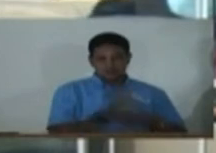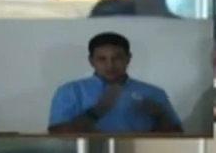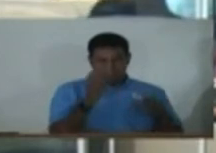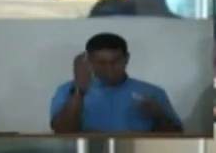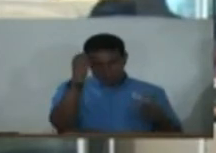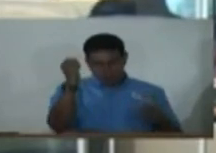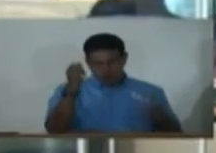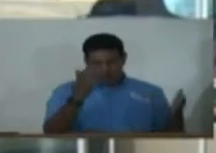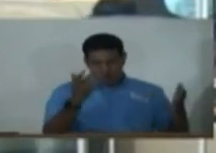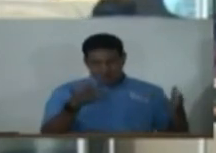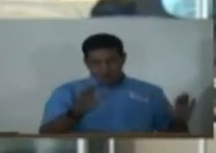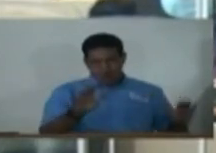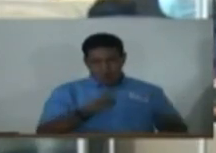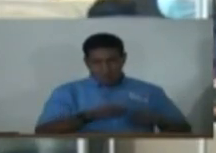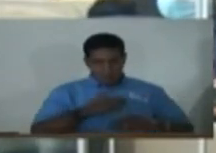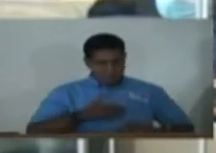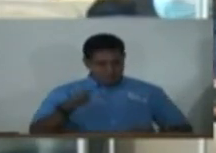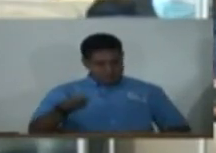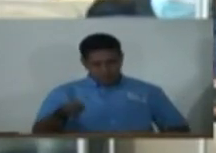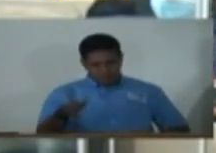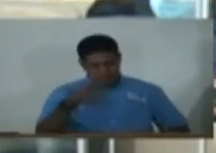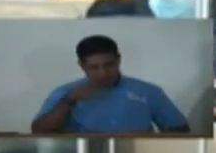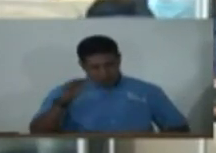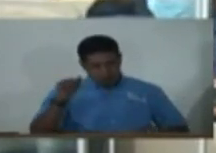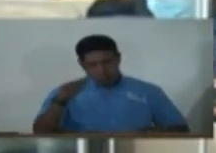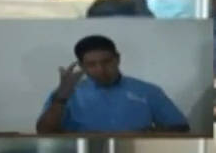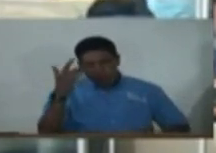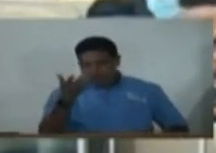emotional, you know,